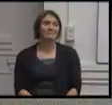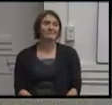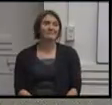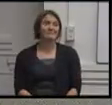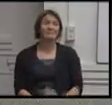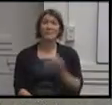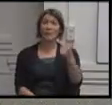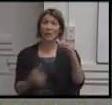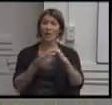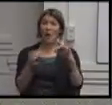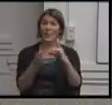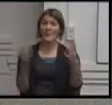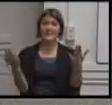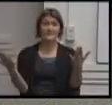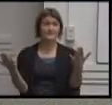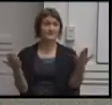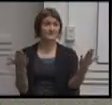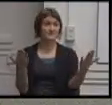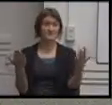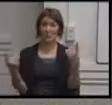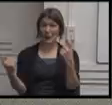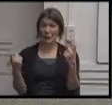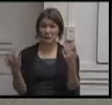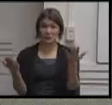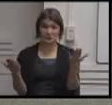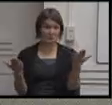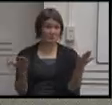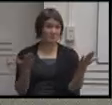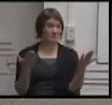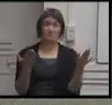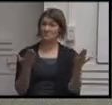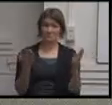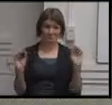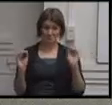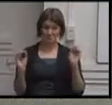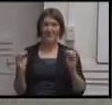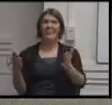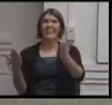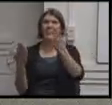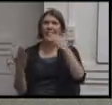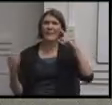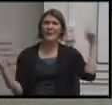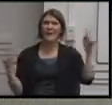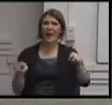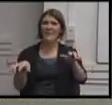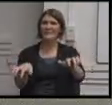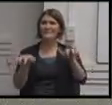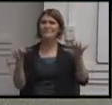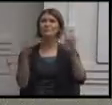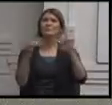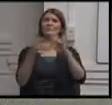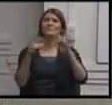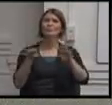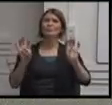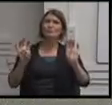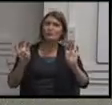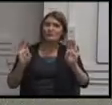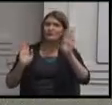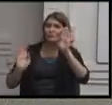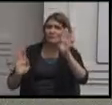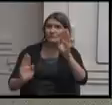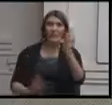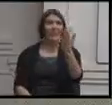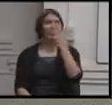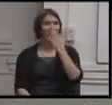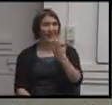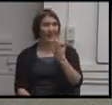Anybody else have any comments or questions? I want to thank everybody for coming out and